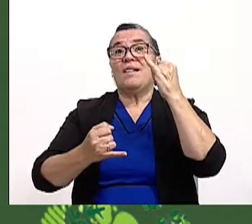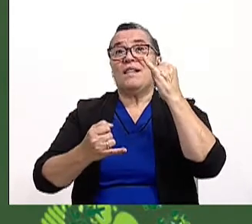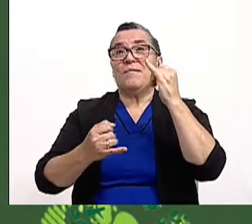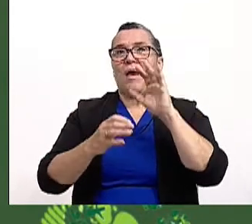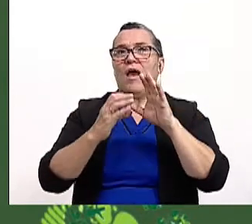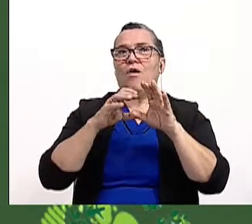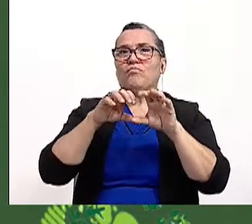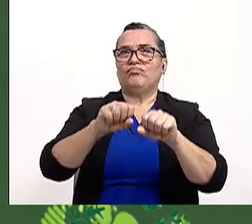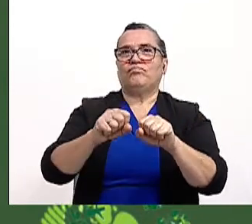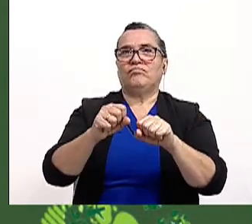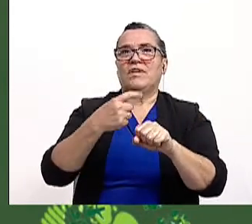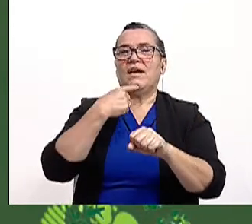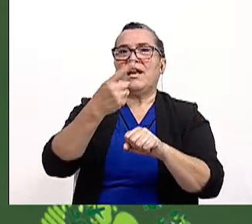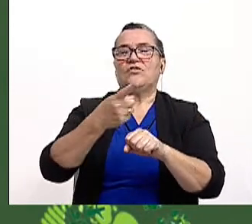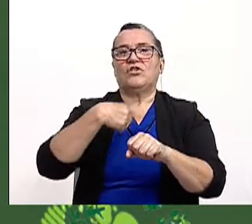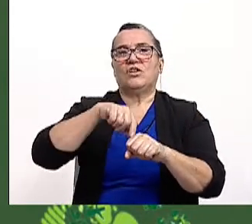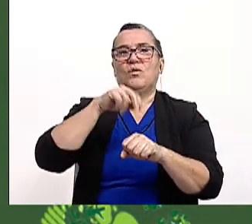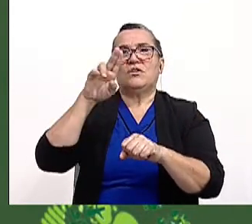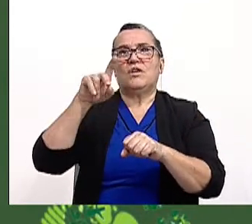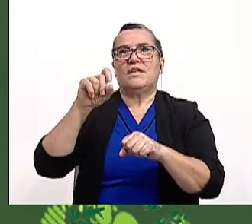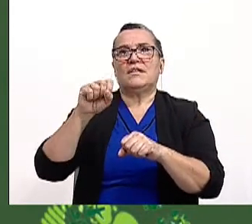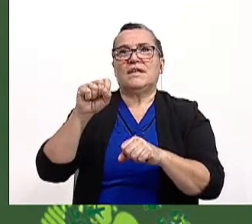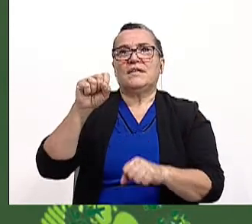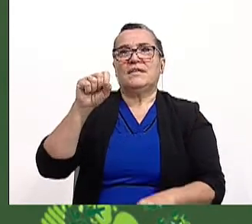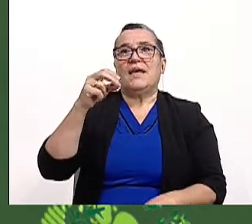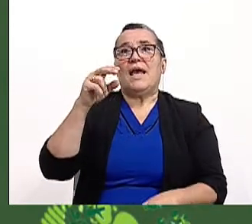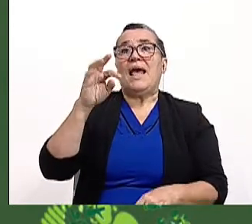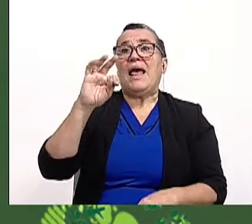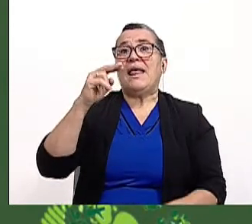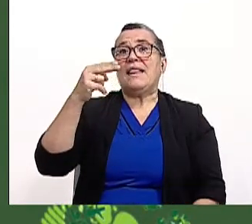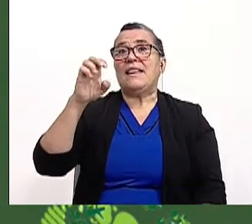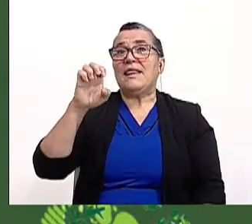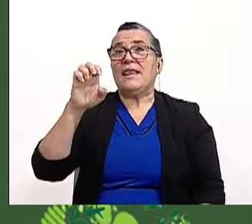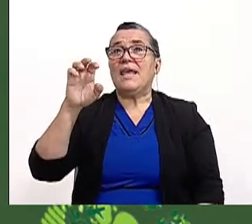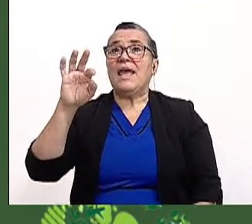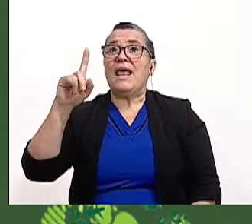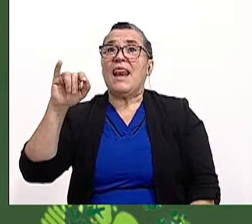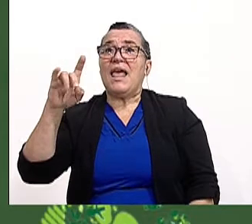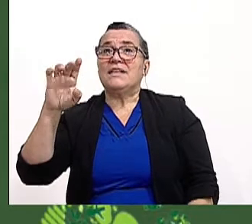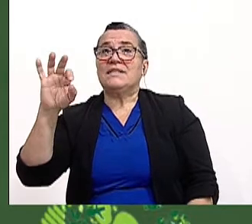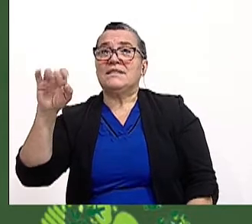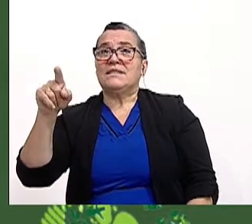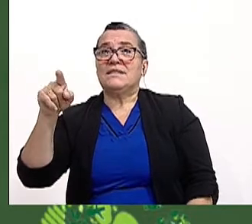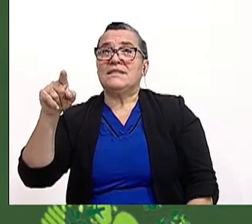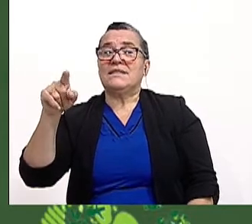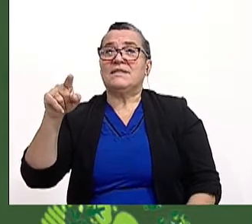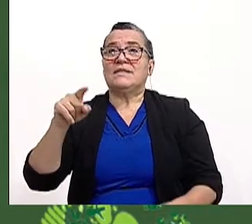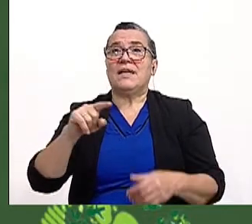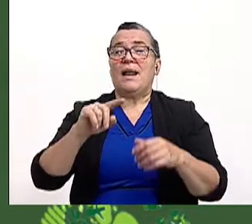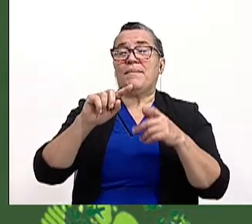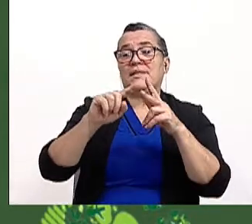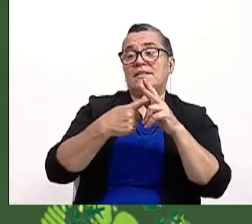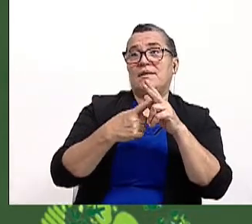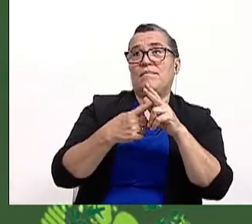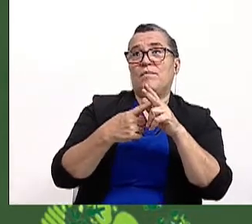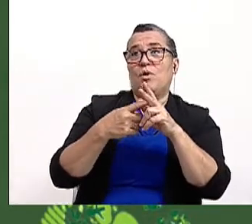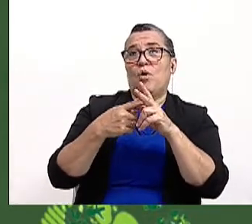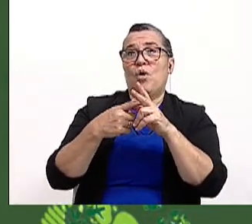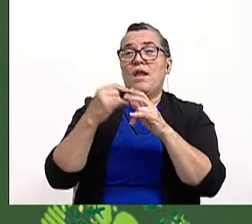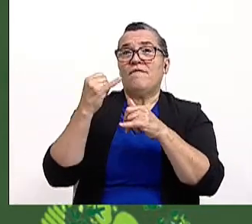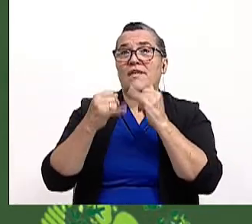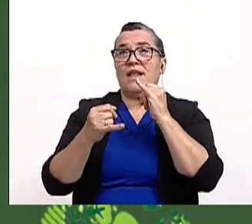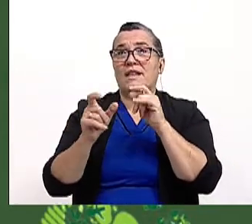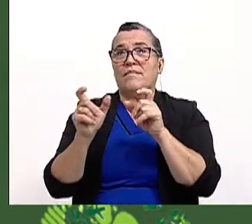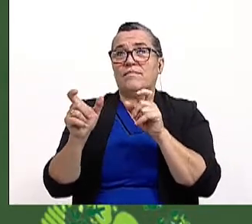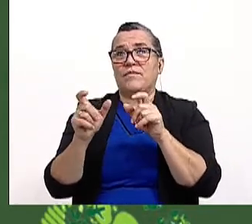the latest represents the superlative. In this case, we added EST at the end of the word. Then we have the